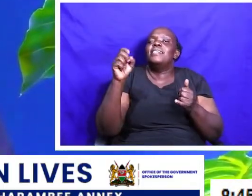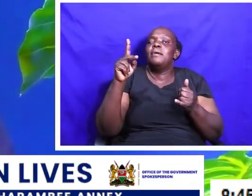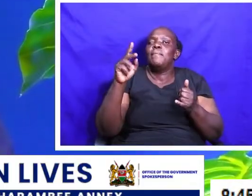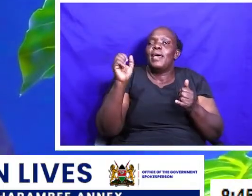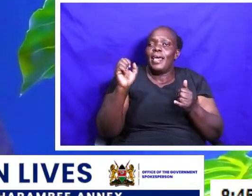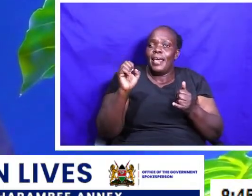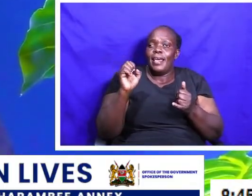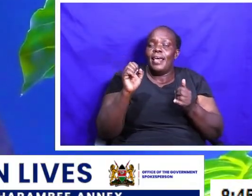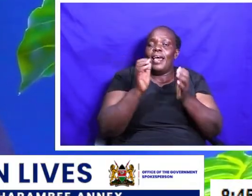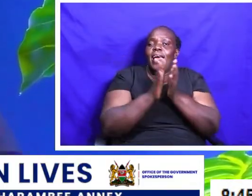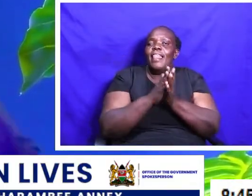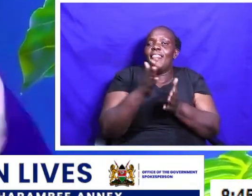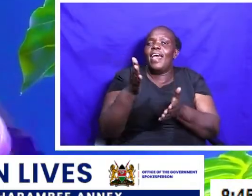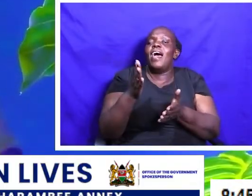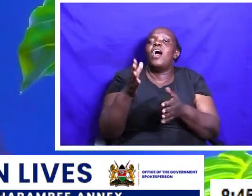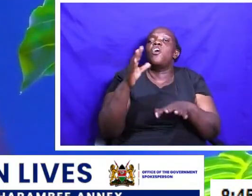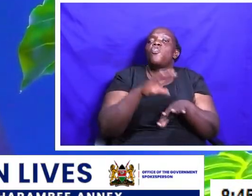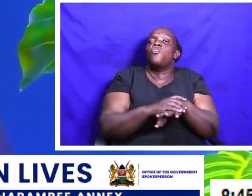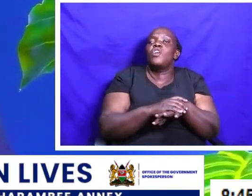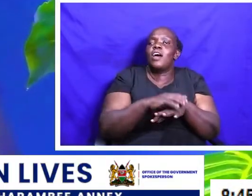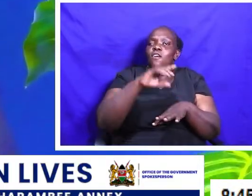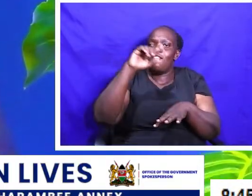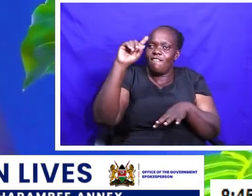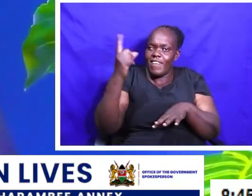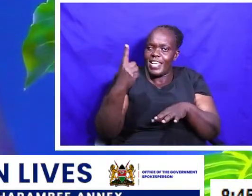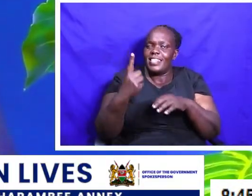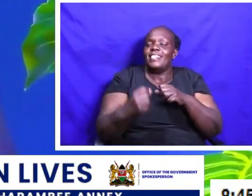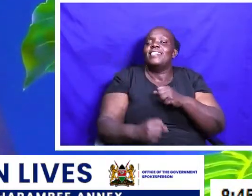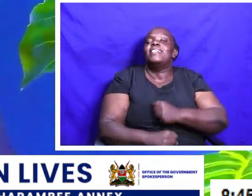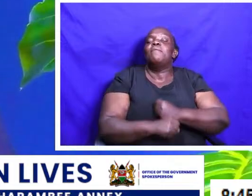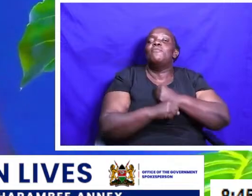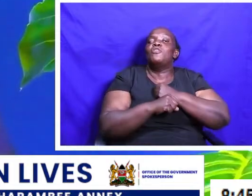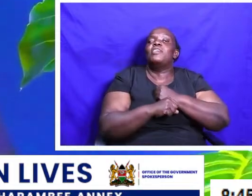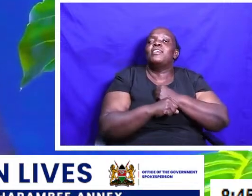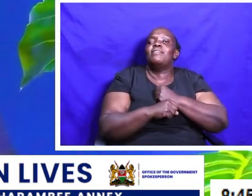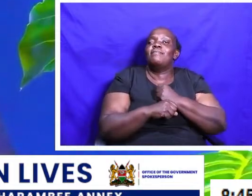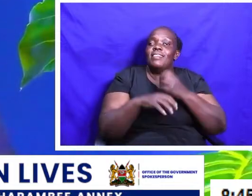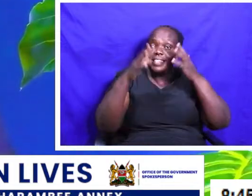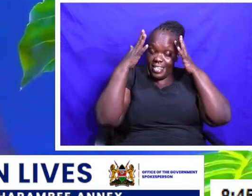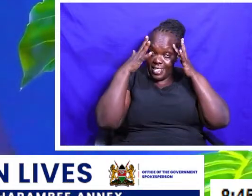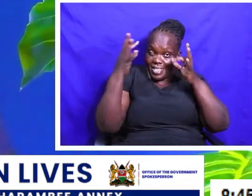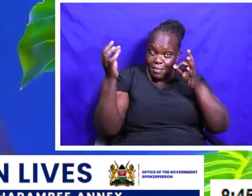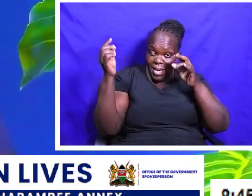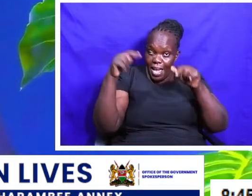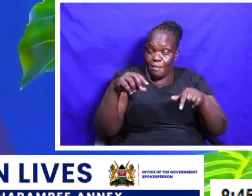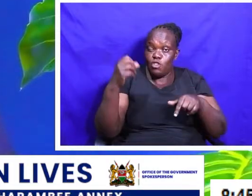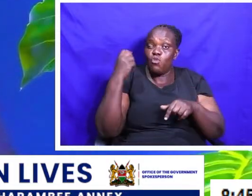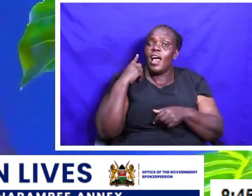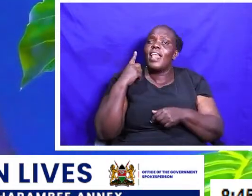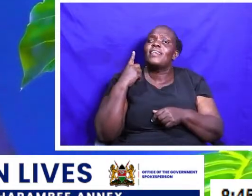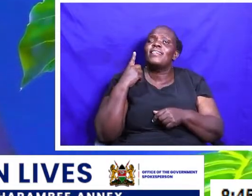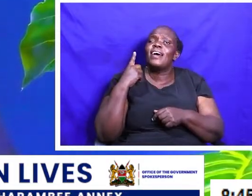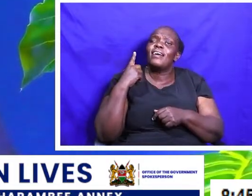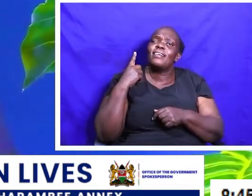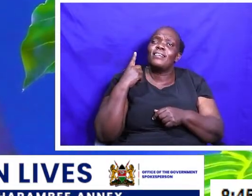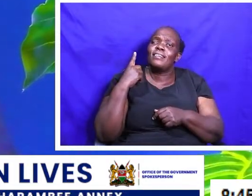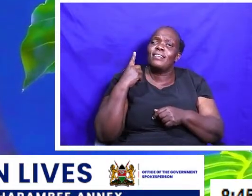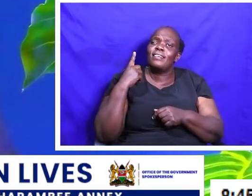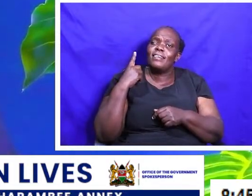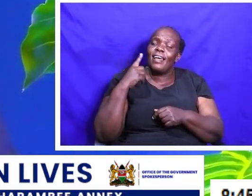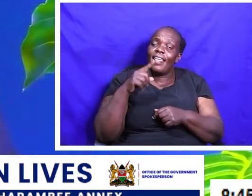ISIPE. Now there is when we got our first support. But we started coming to realize